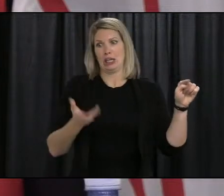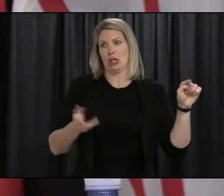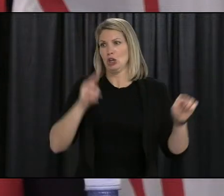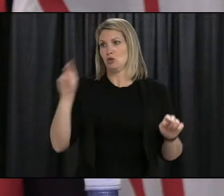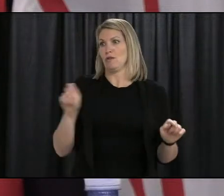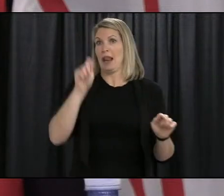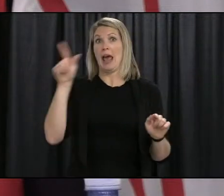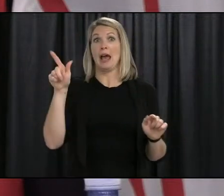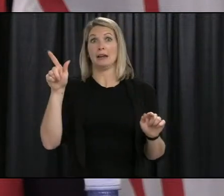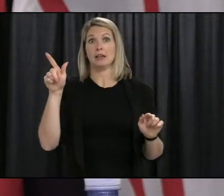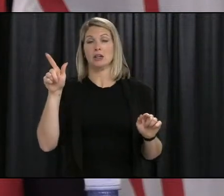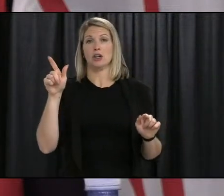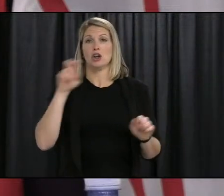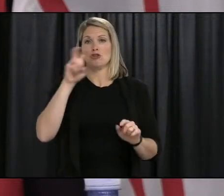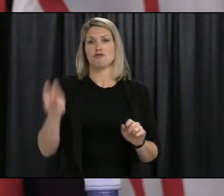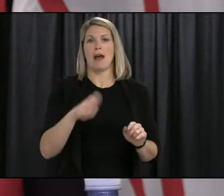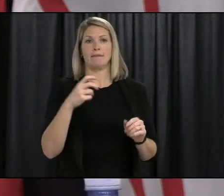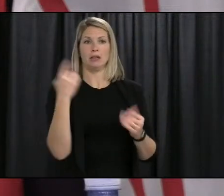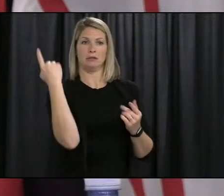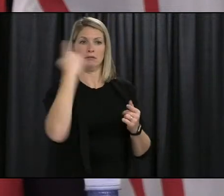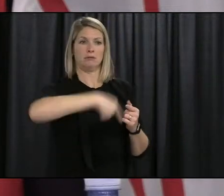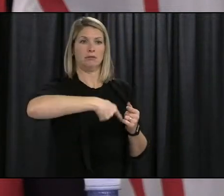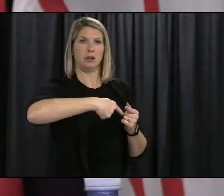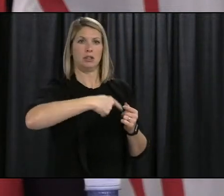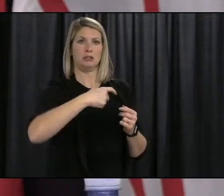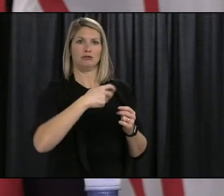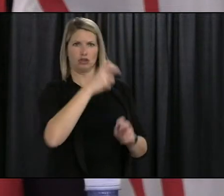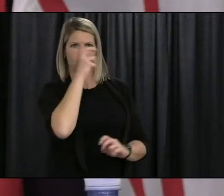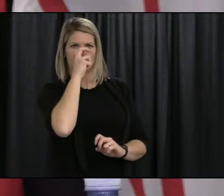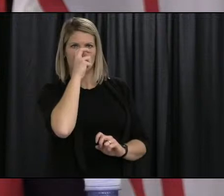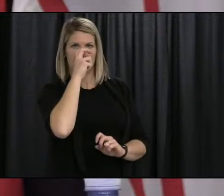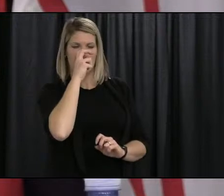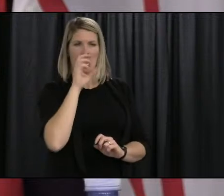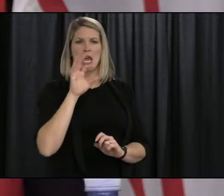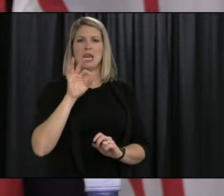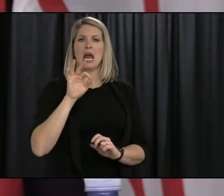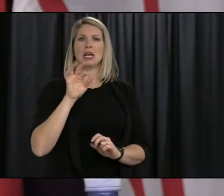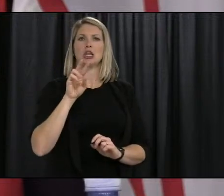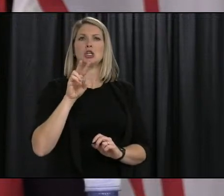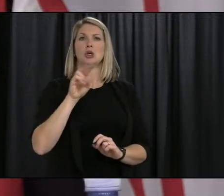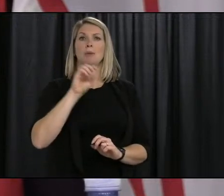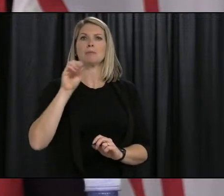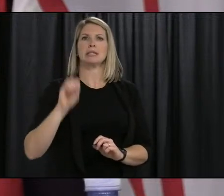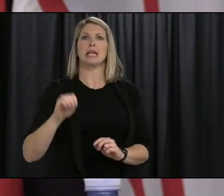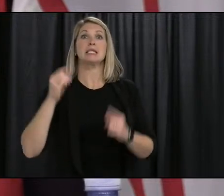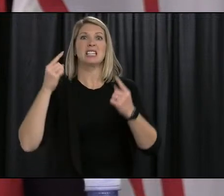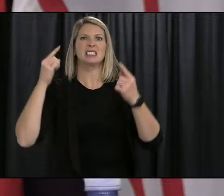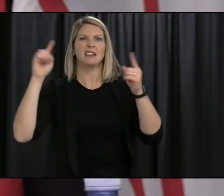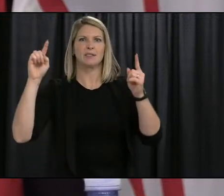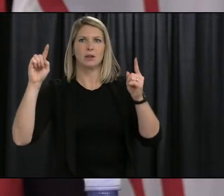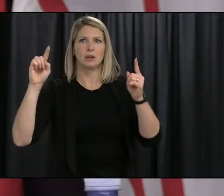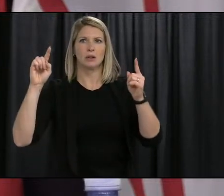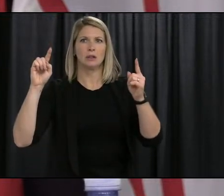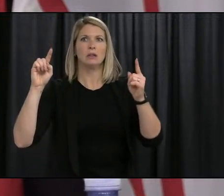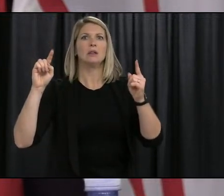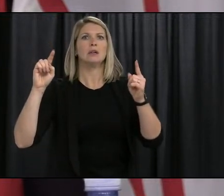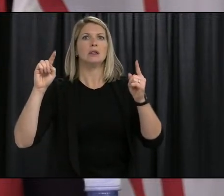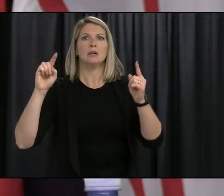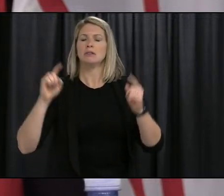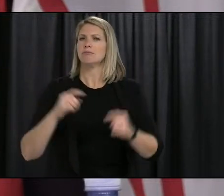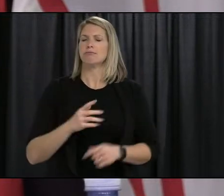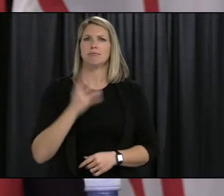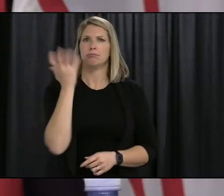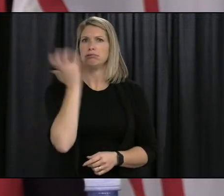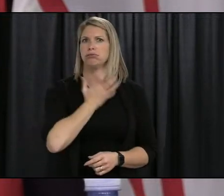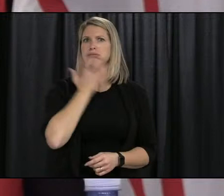92% reduction in the number of cases that we would have seen otherwise. So you can appreciate with the scattered